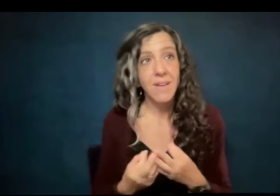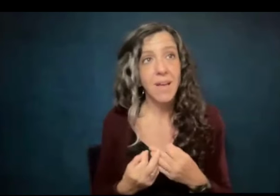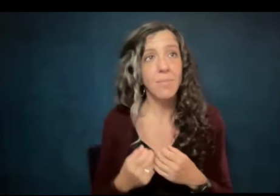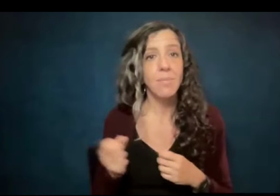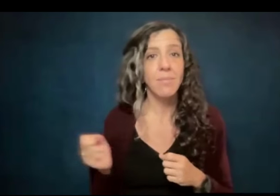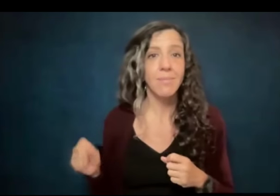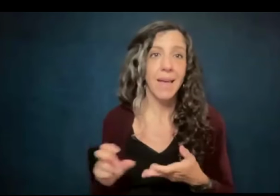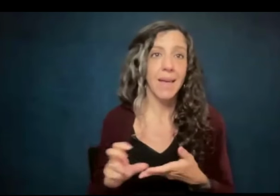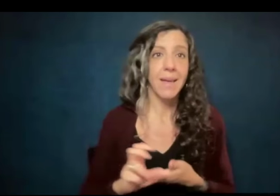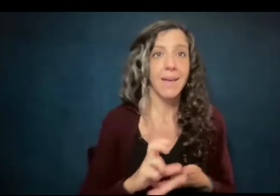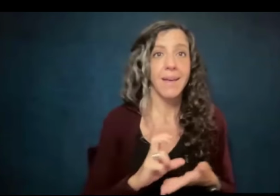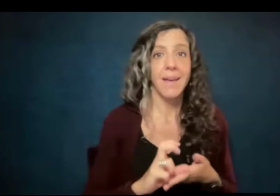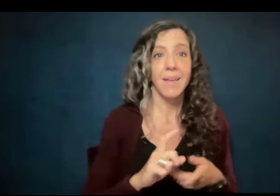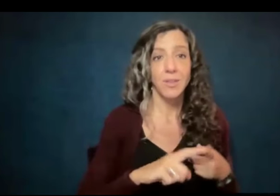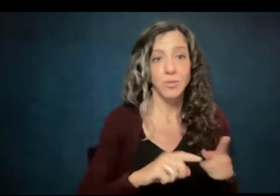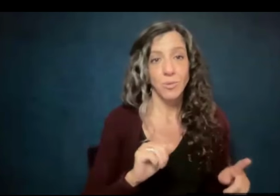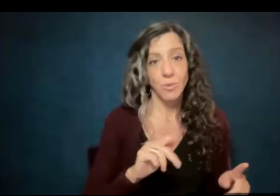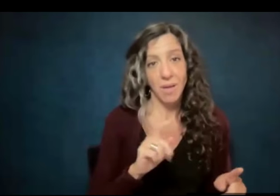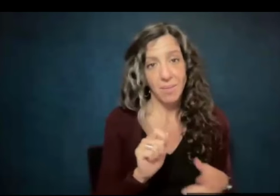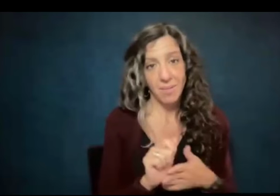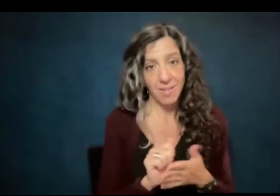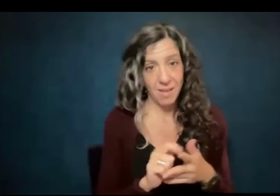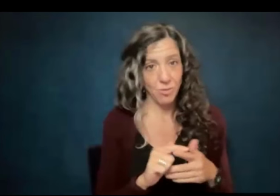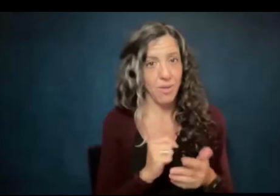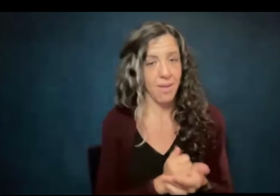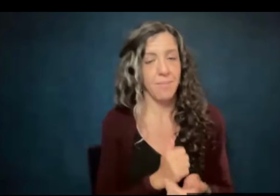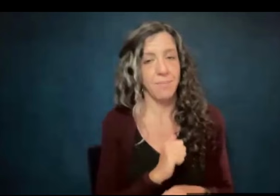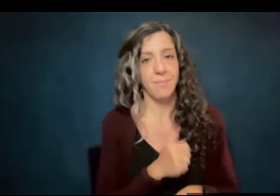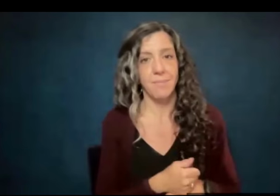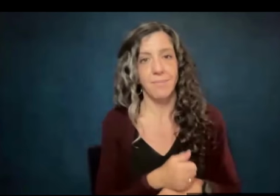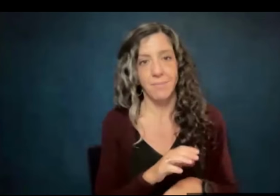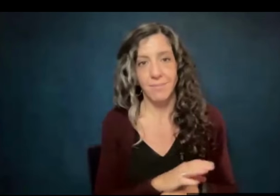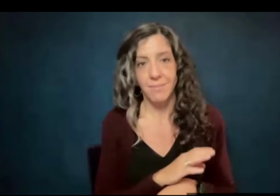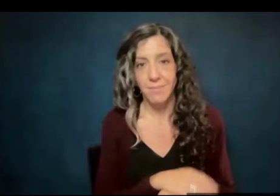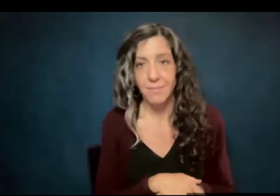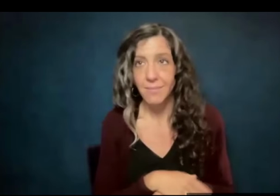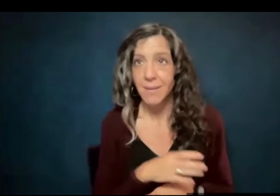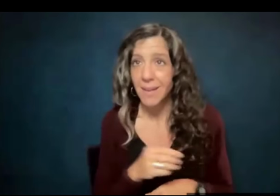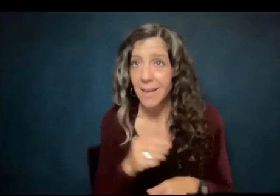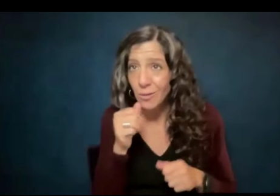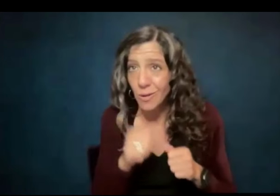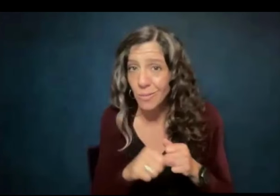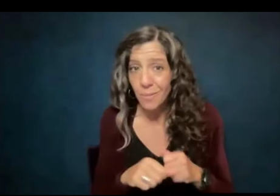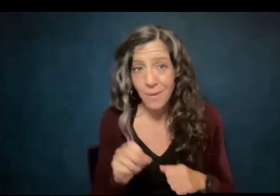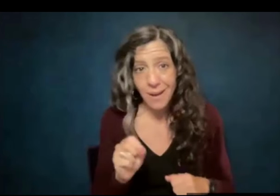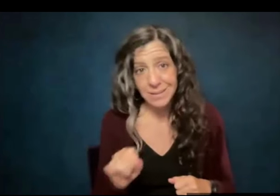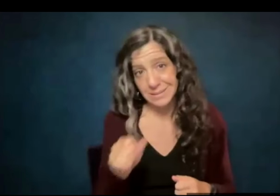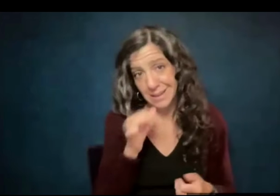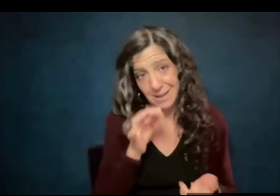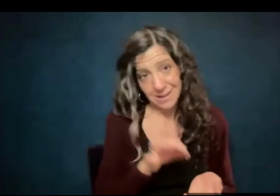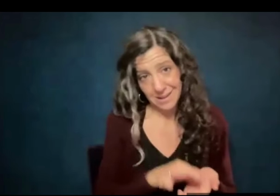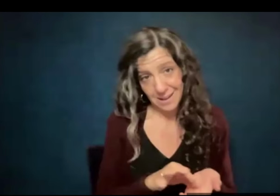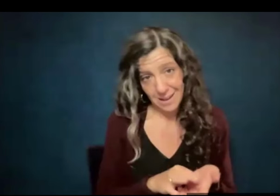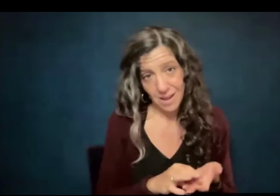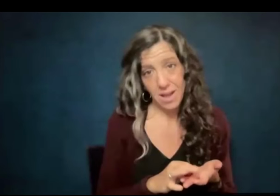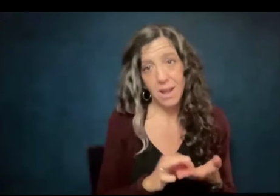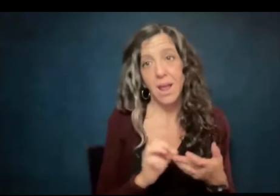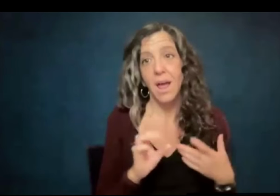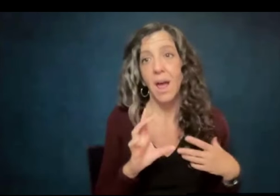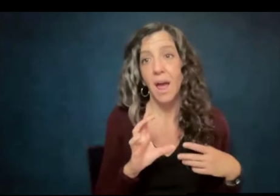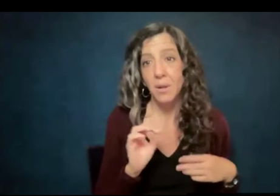to the ABLE account to help them to start their business. And remember, SSI does not count